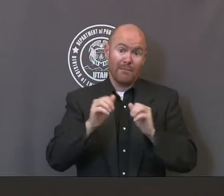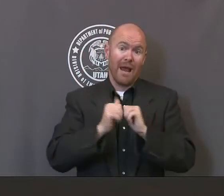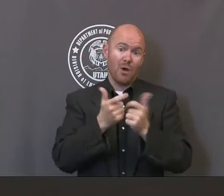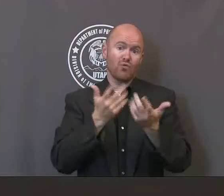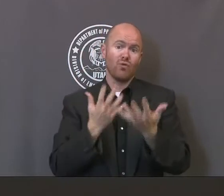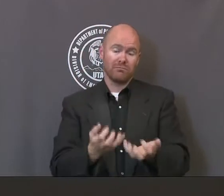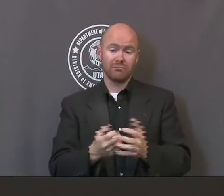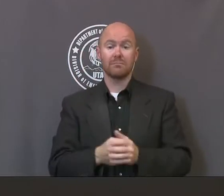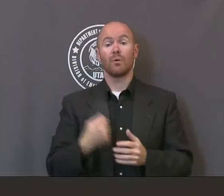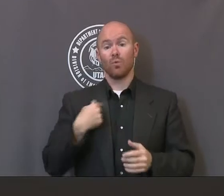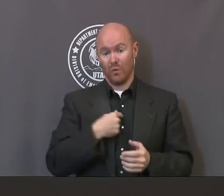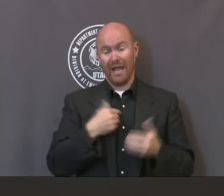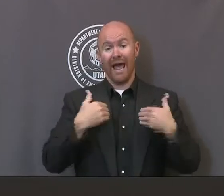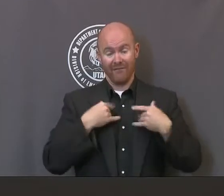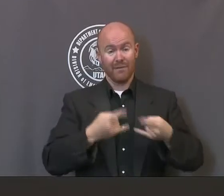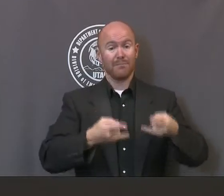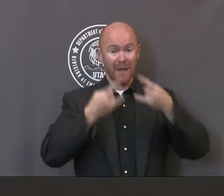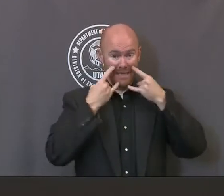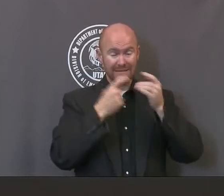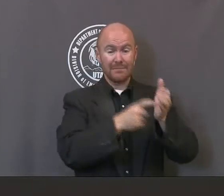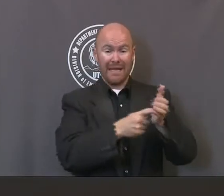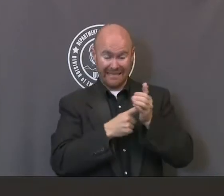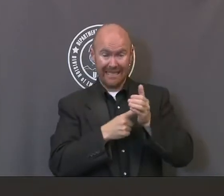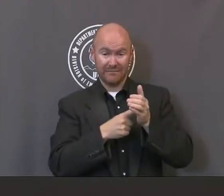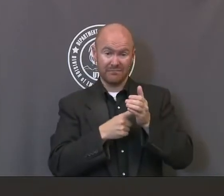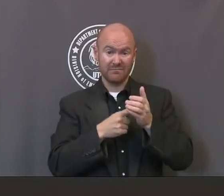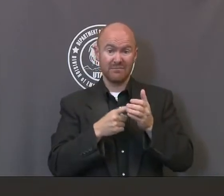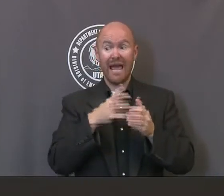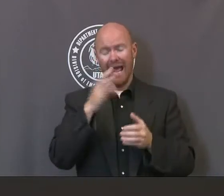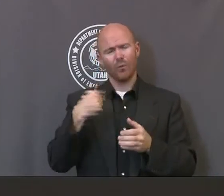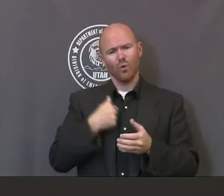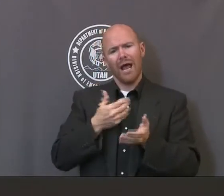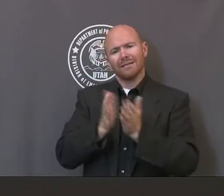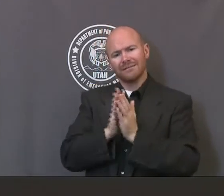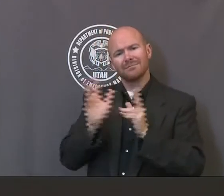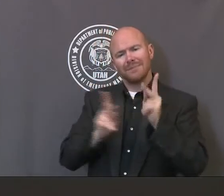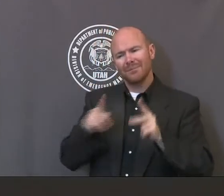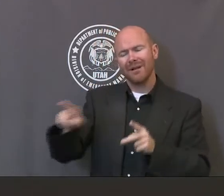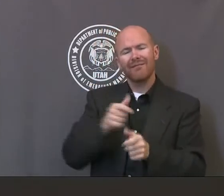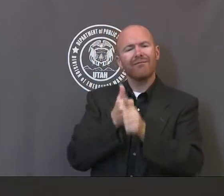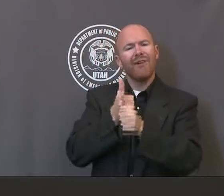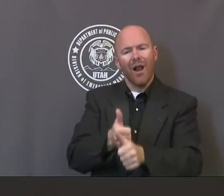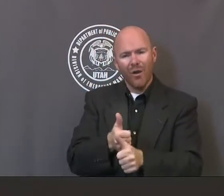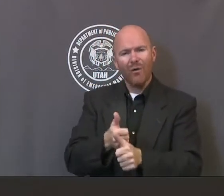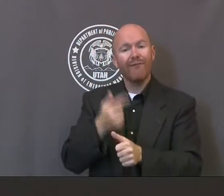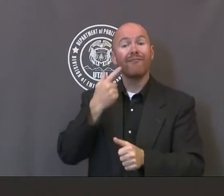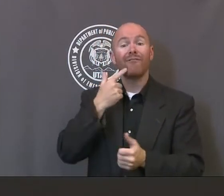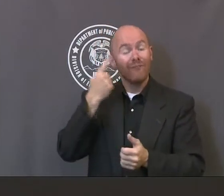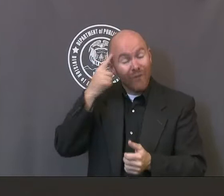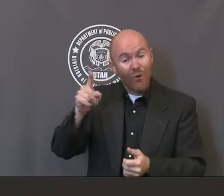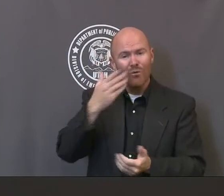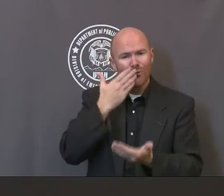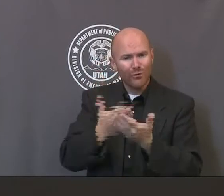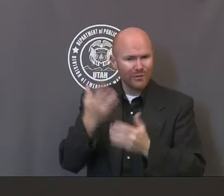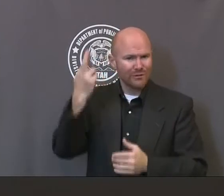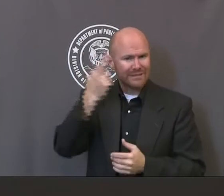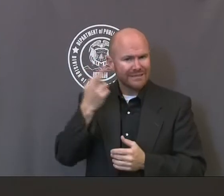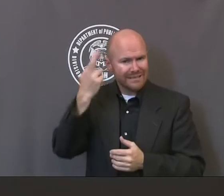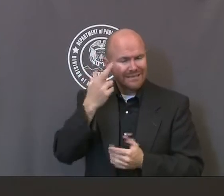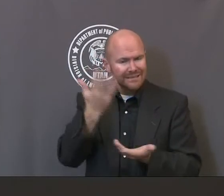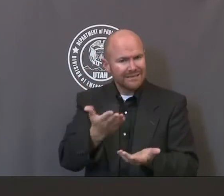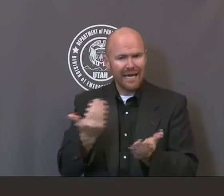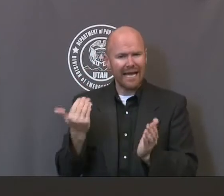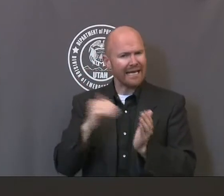to do the right thing for the right reasons. It's a combination, maybe. We've expanded the mask mandate. And again,